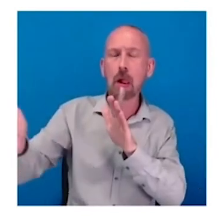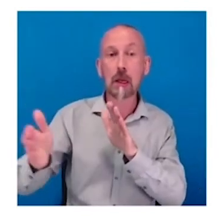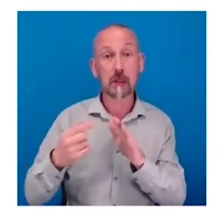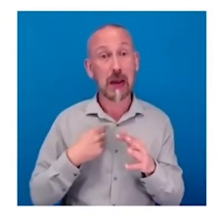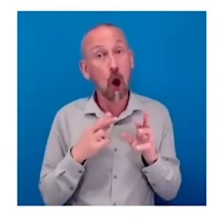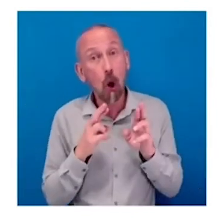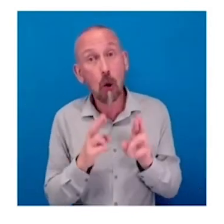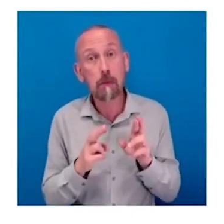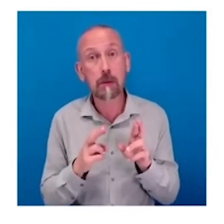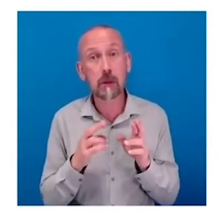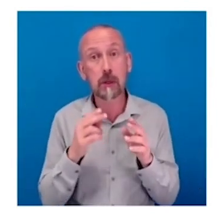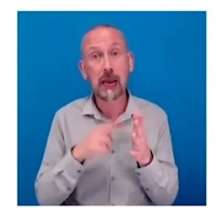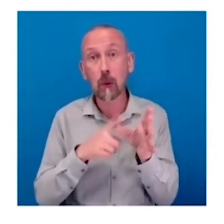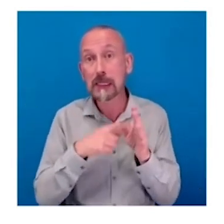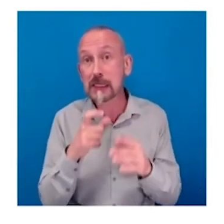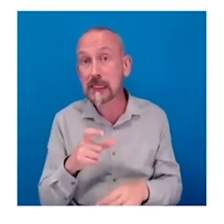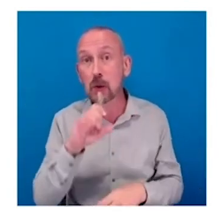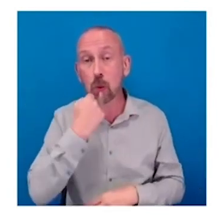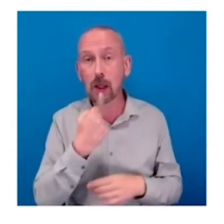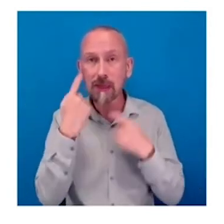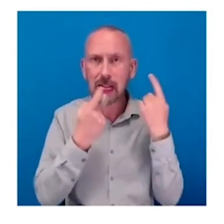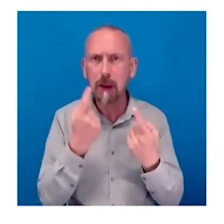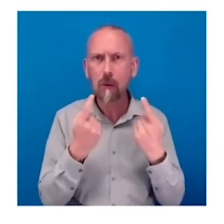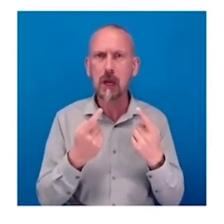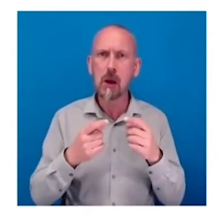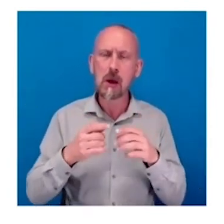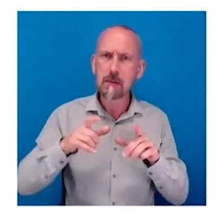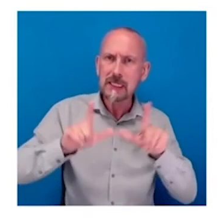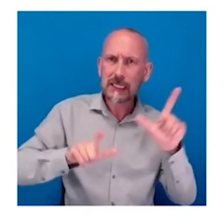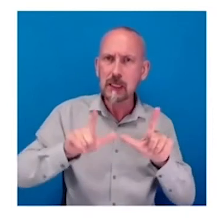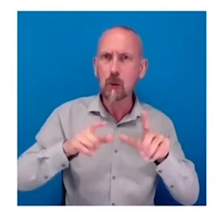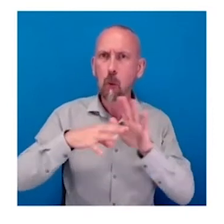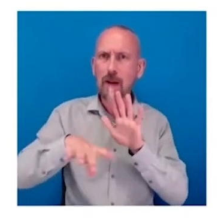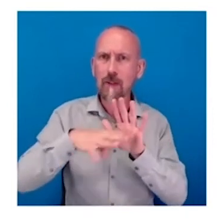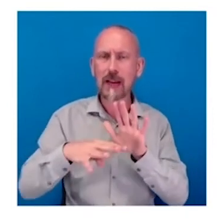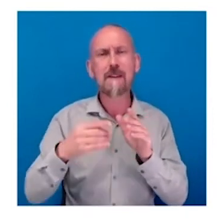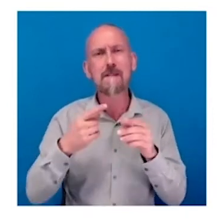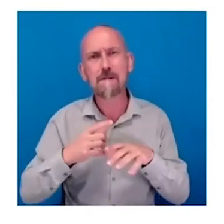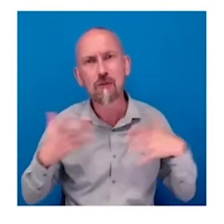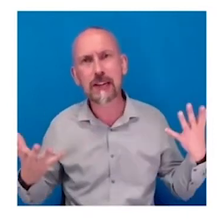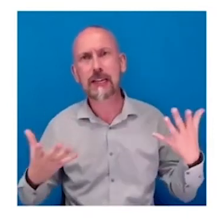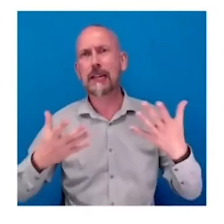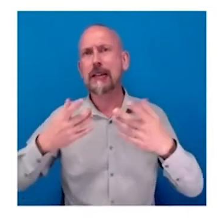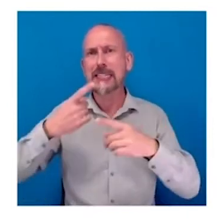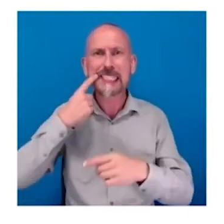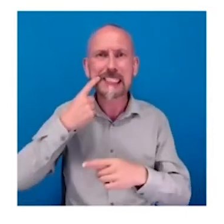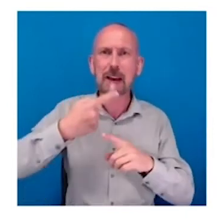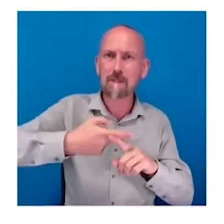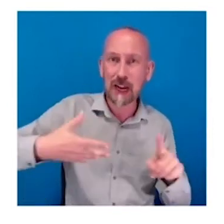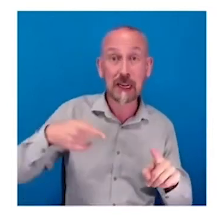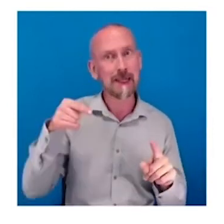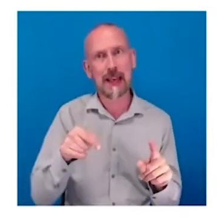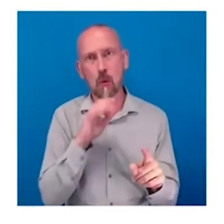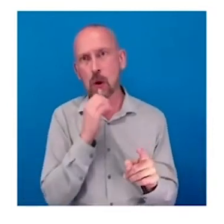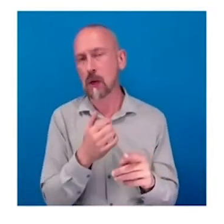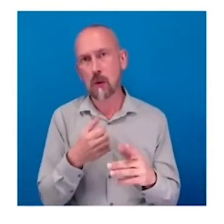municipal Wi-Fi where it's free, easy, fast, and for people to get to, because I think that would be a game changer